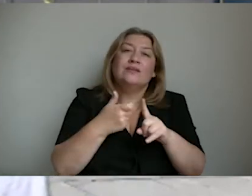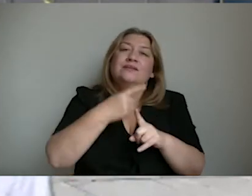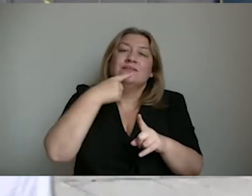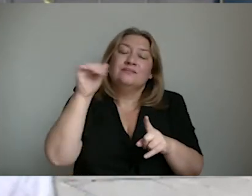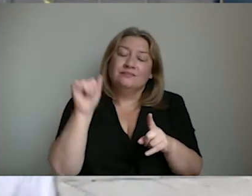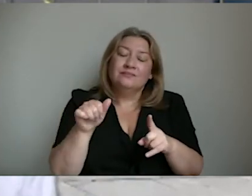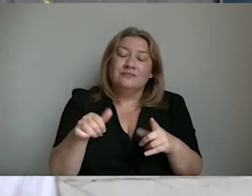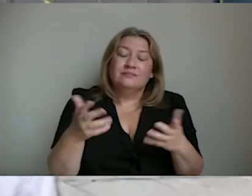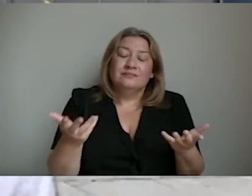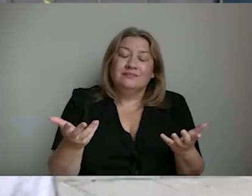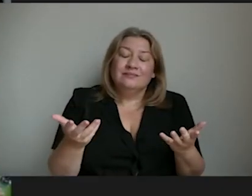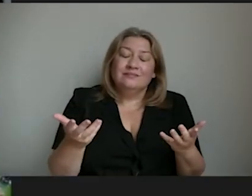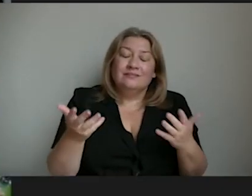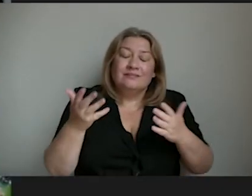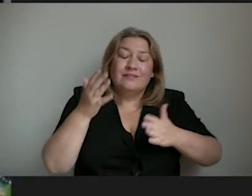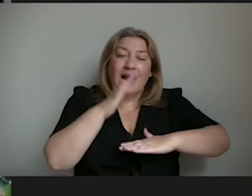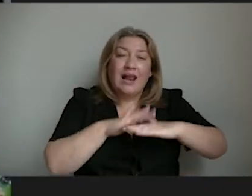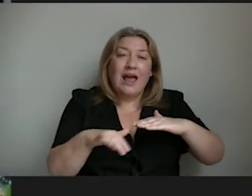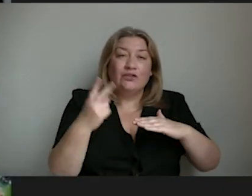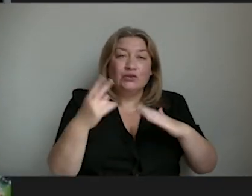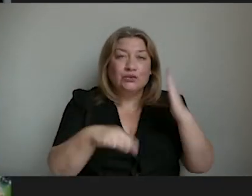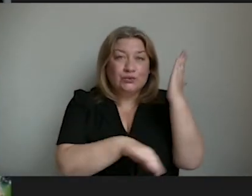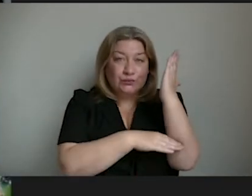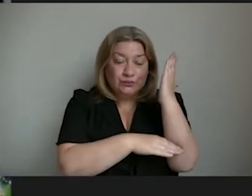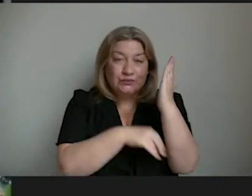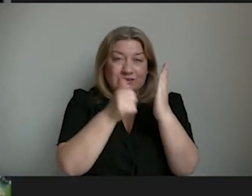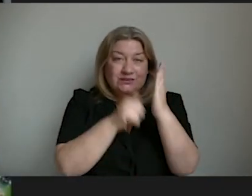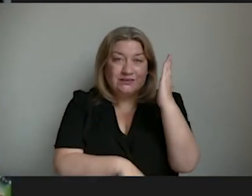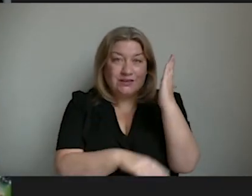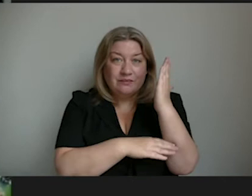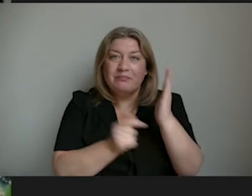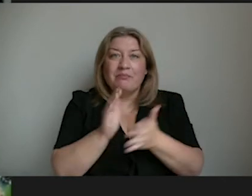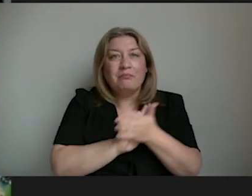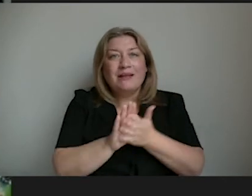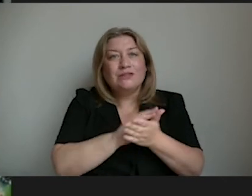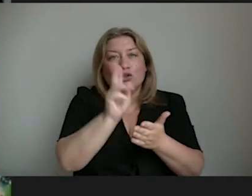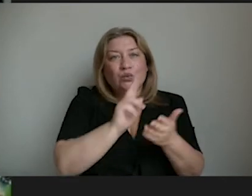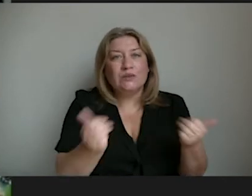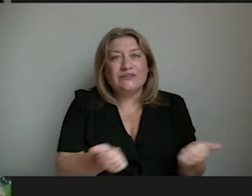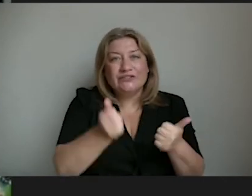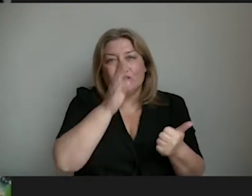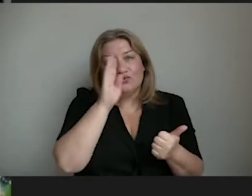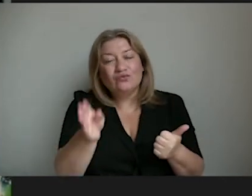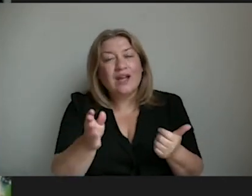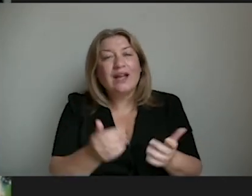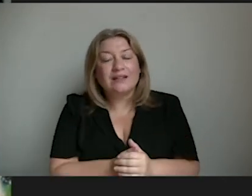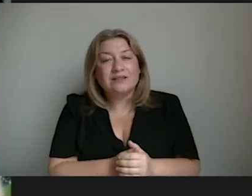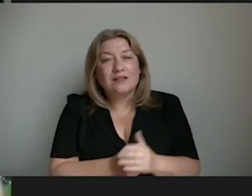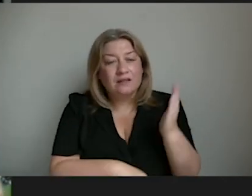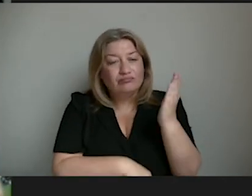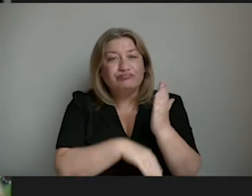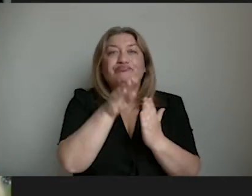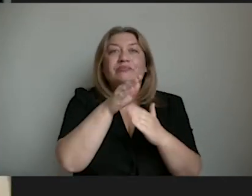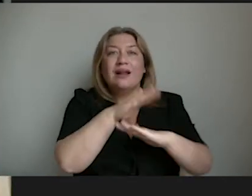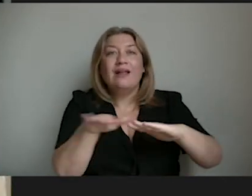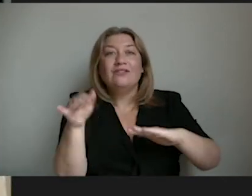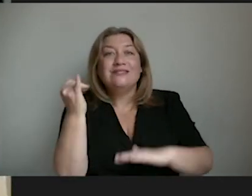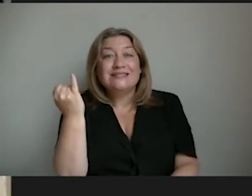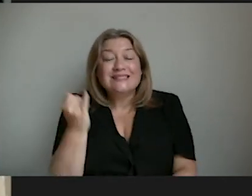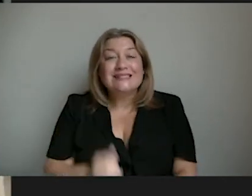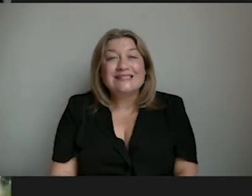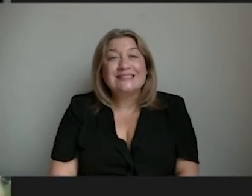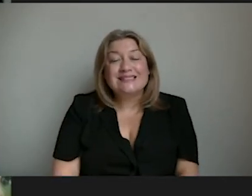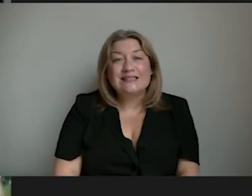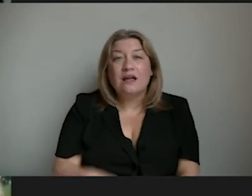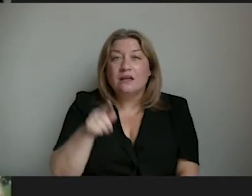don't we, Kirsty? Yeah, so we start right from level 2, so you kind of straight from school apprenticeships